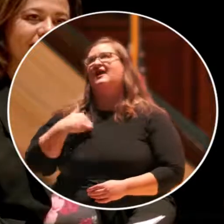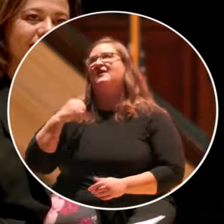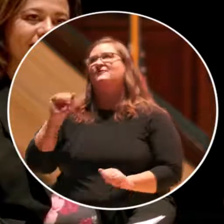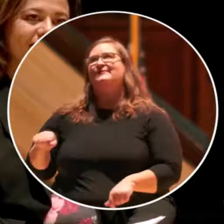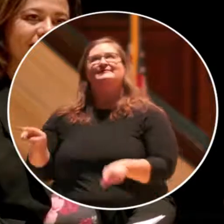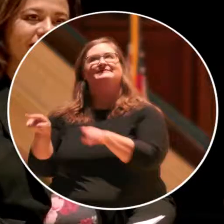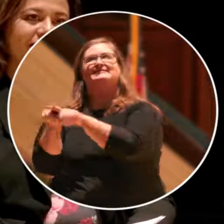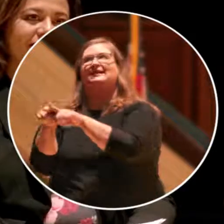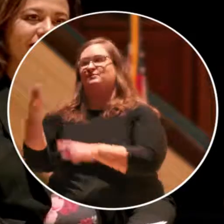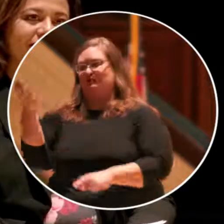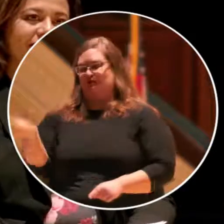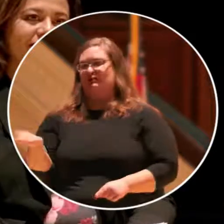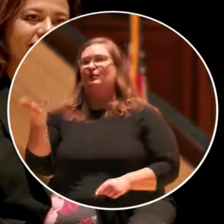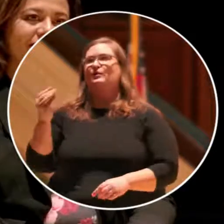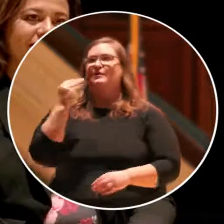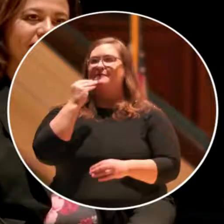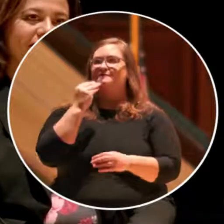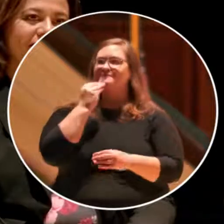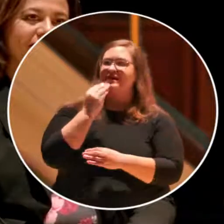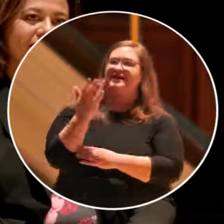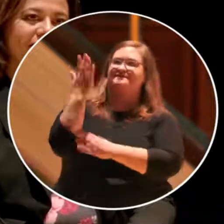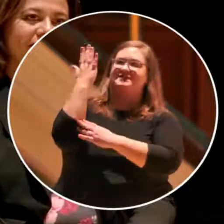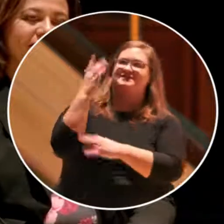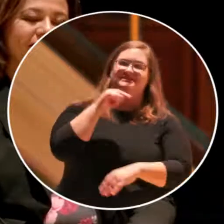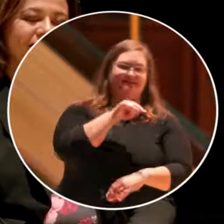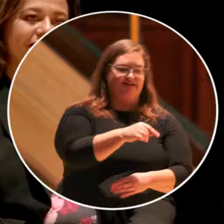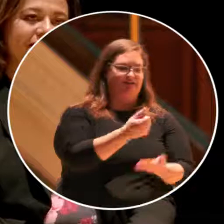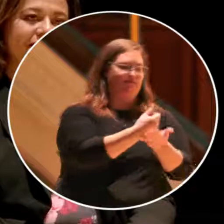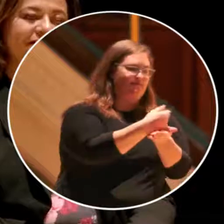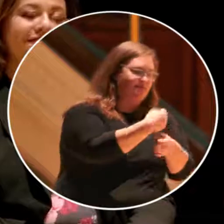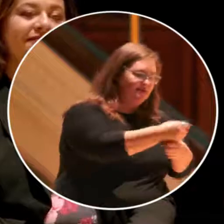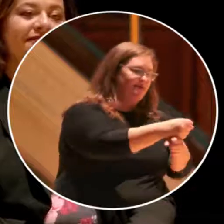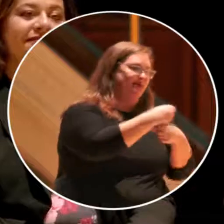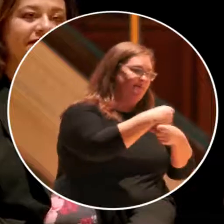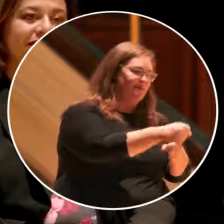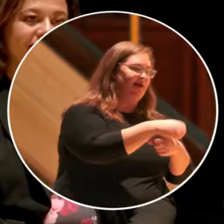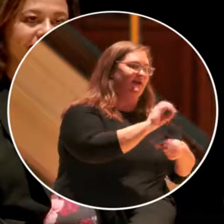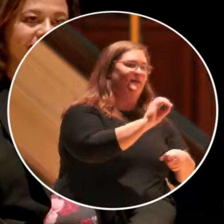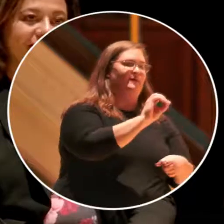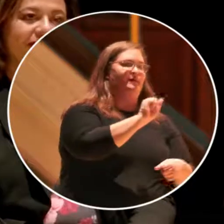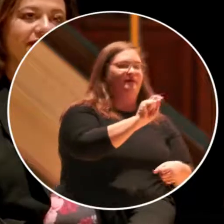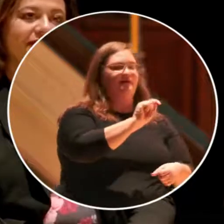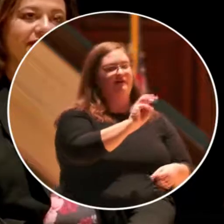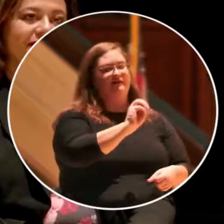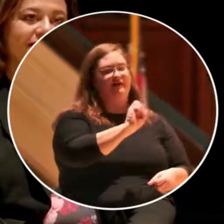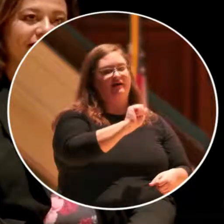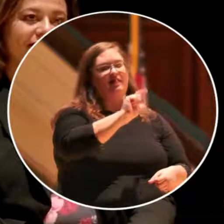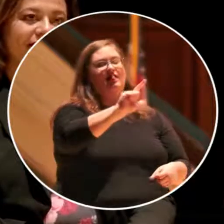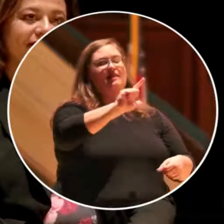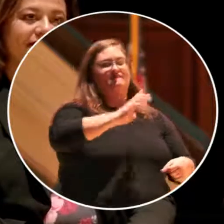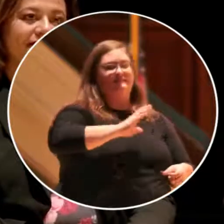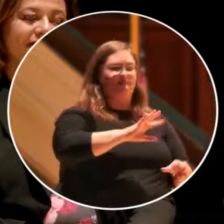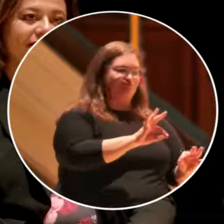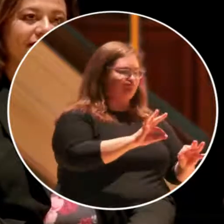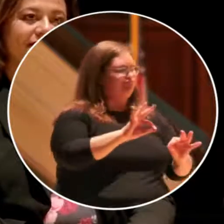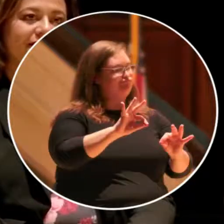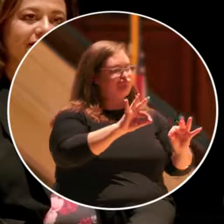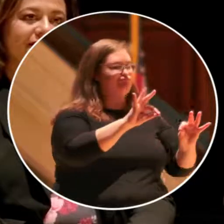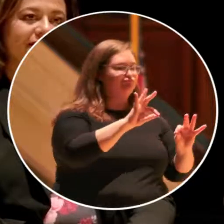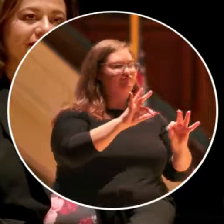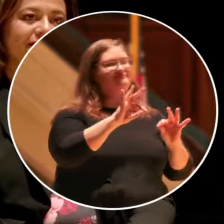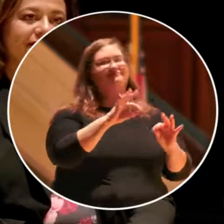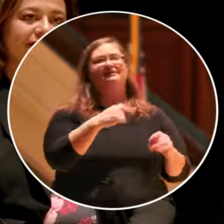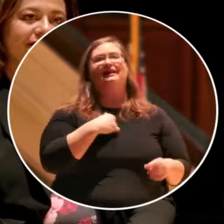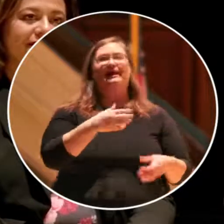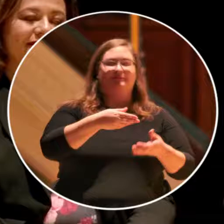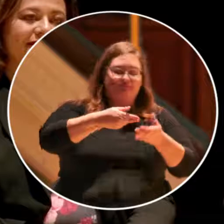on the counter, only needing a quick zap from the microwave to warm my body and fill my little soul with